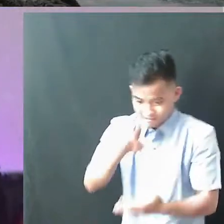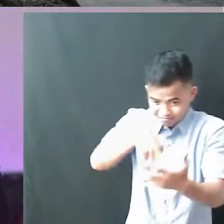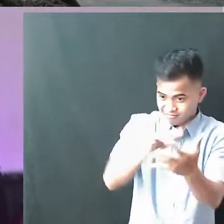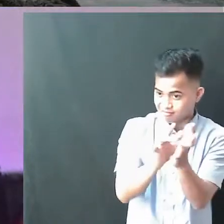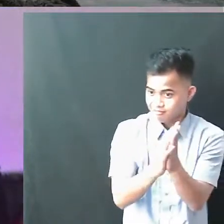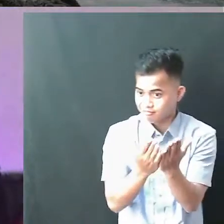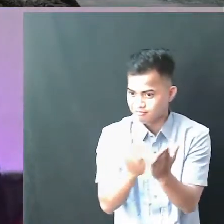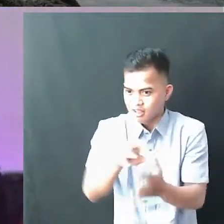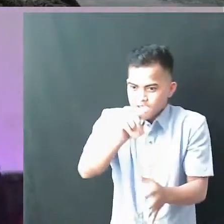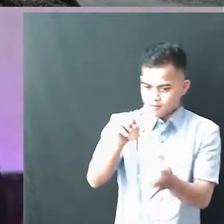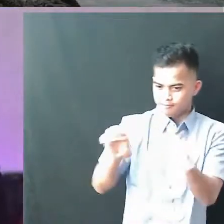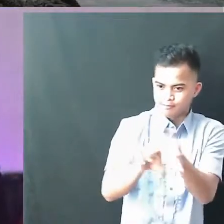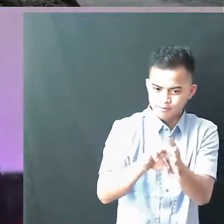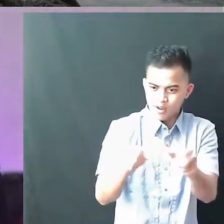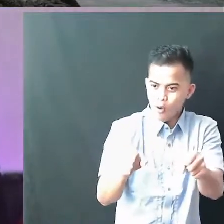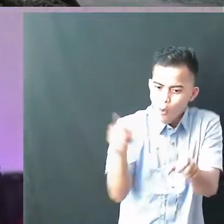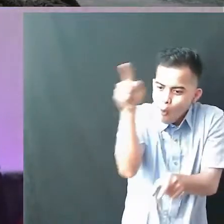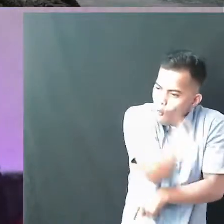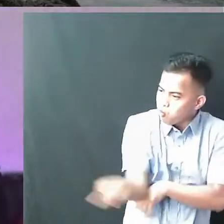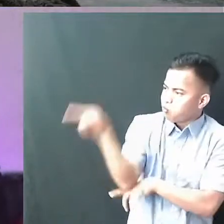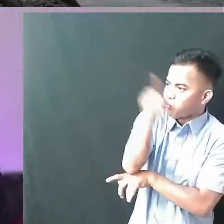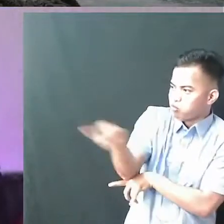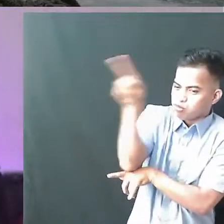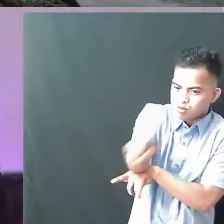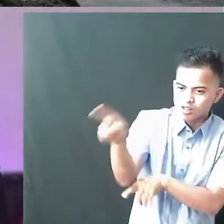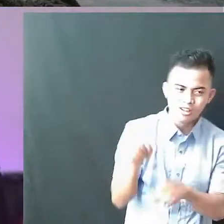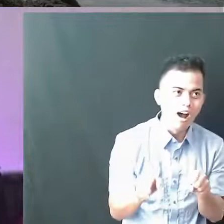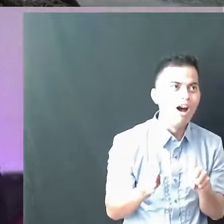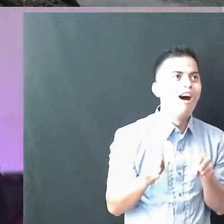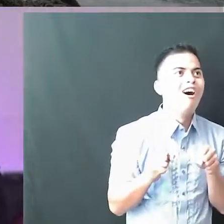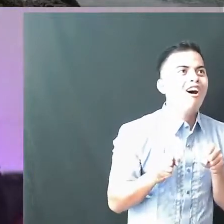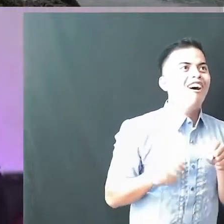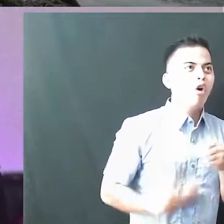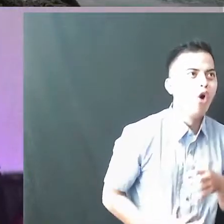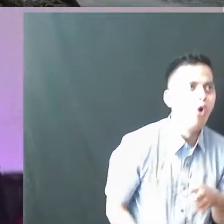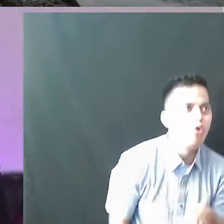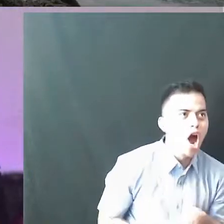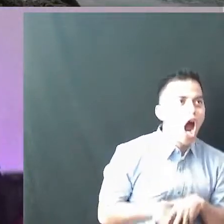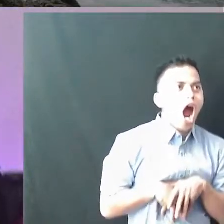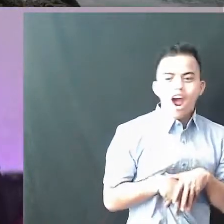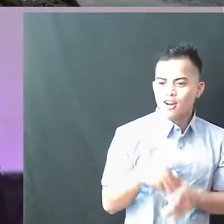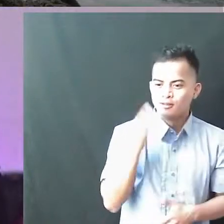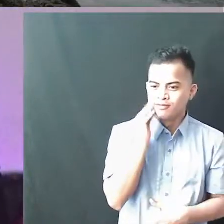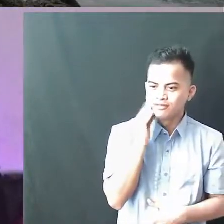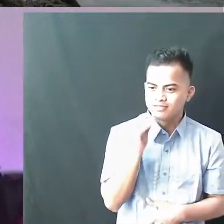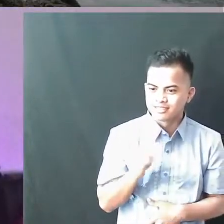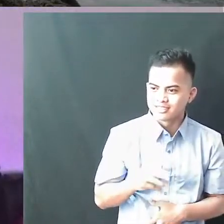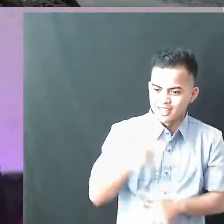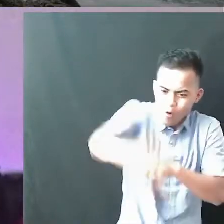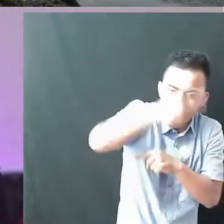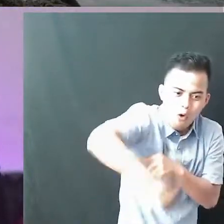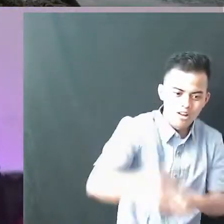on a Ferris wheel? What an experience. It takes your breath away. You must hold on